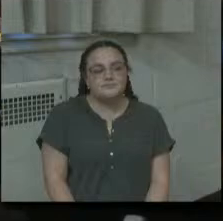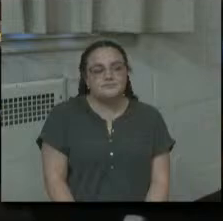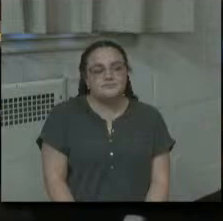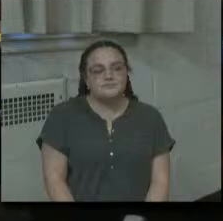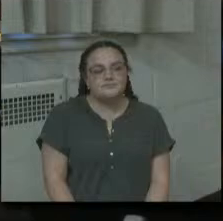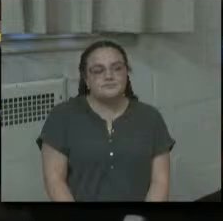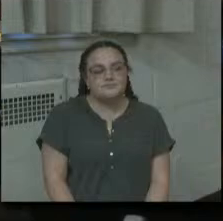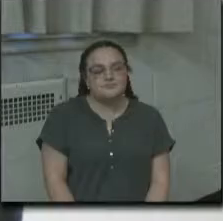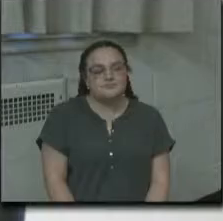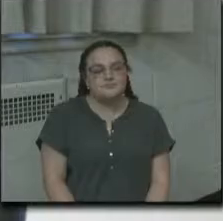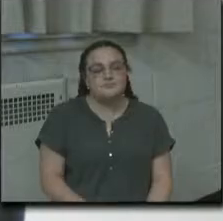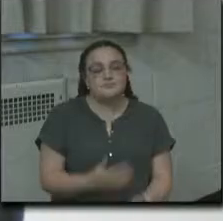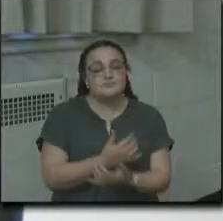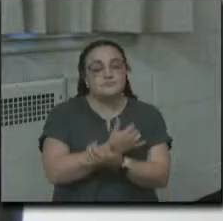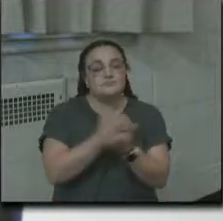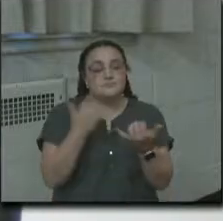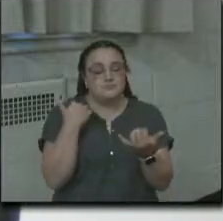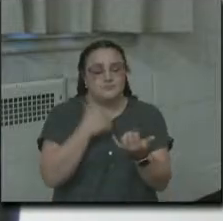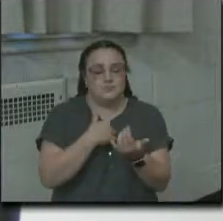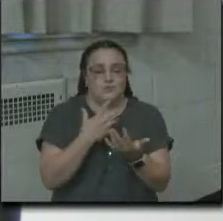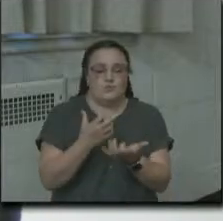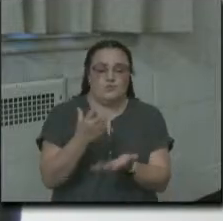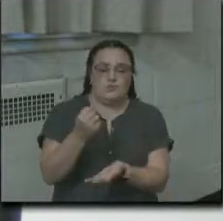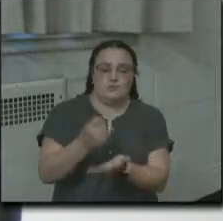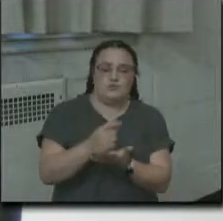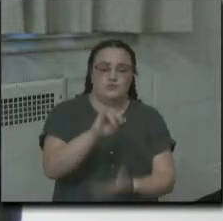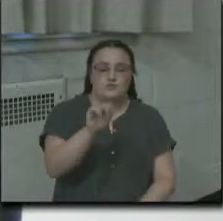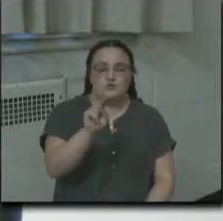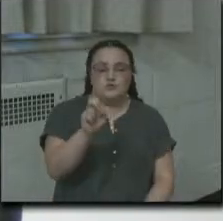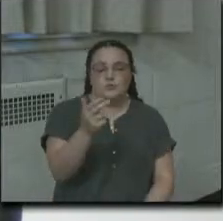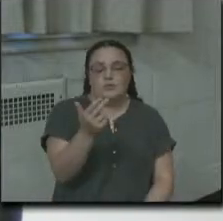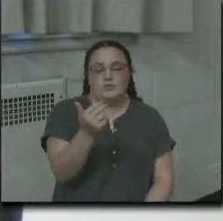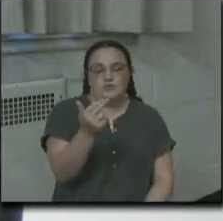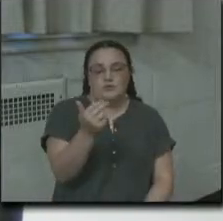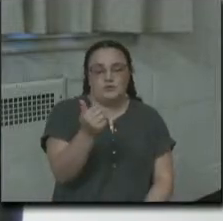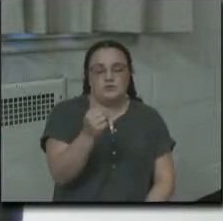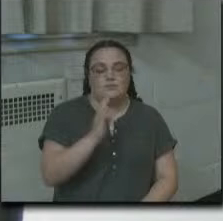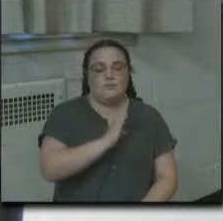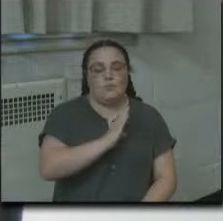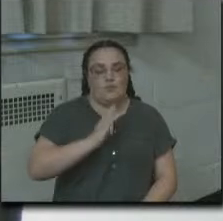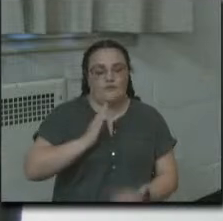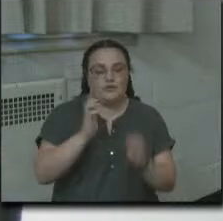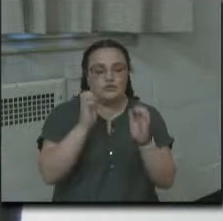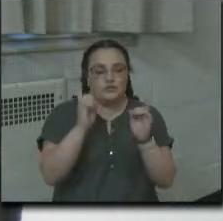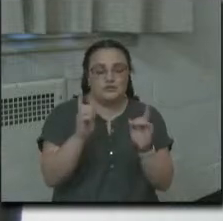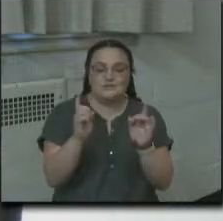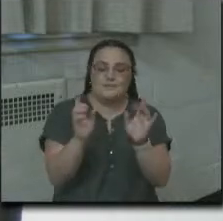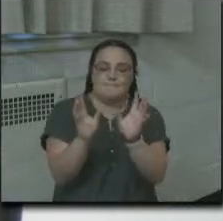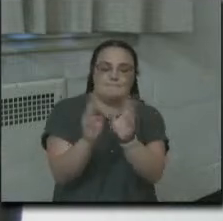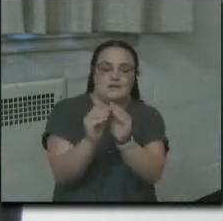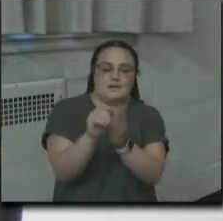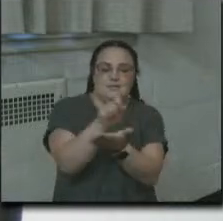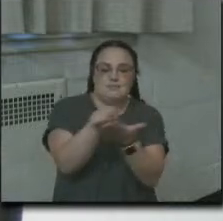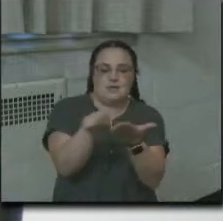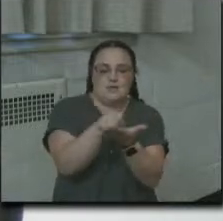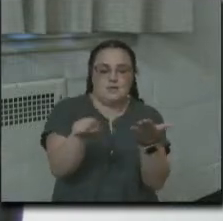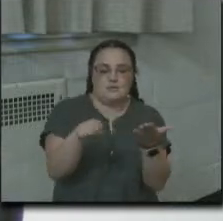The motion is to approve the June 13, 2024 Prince George's County Board of Education meeting minutes.